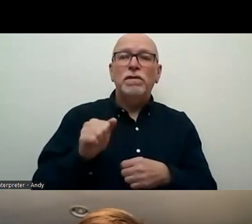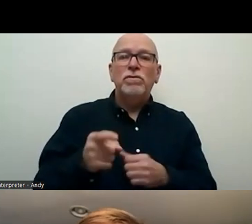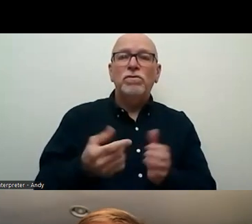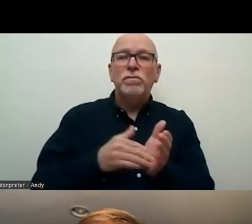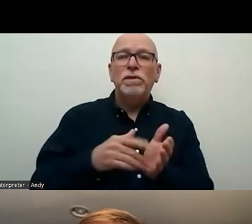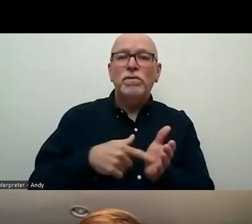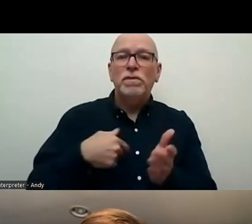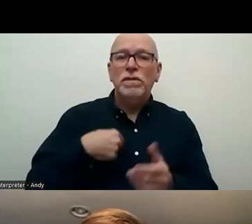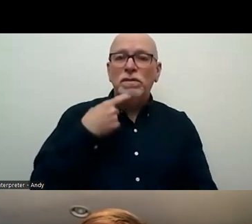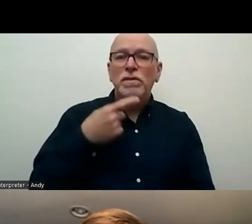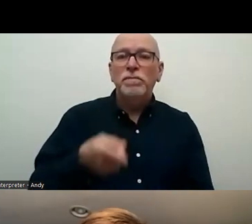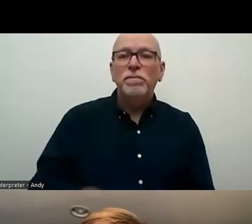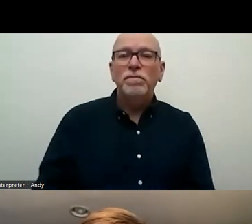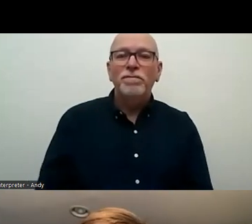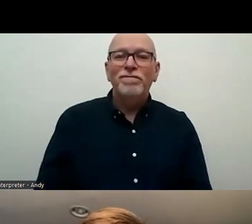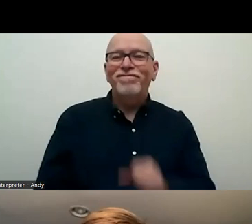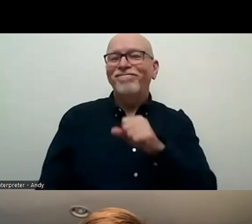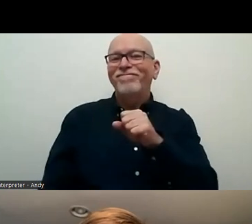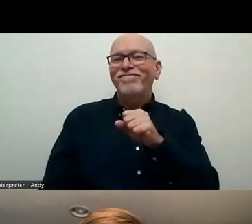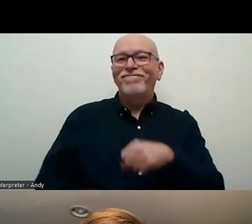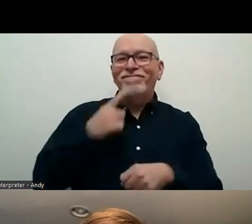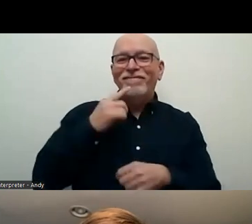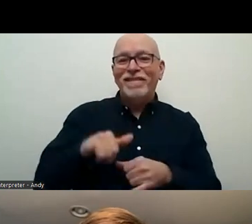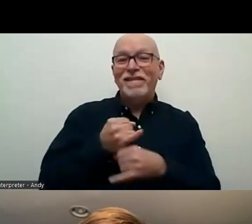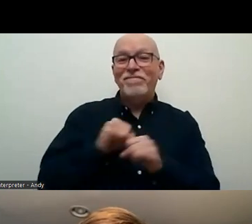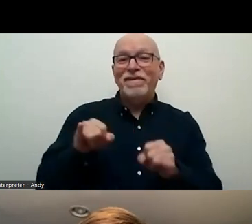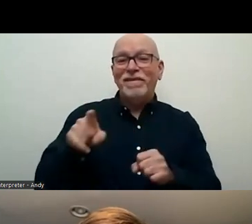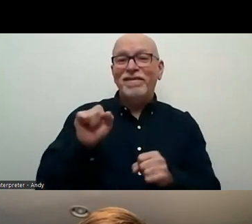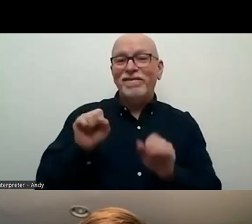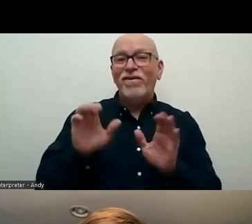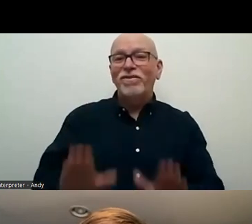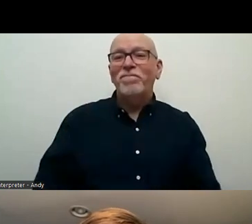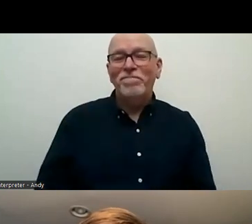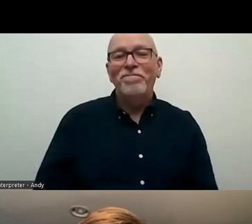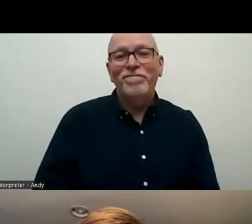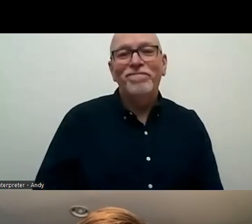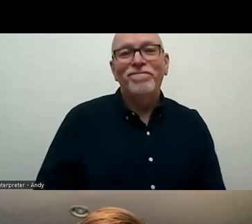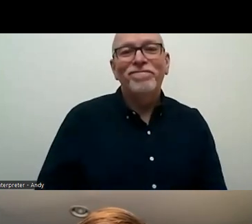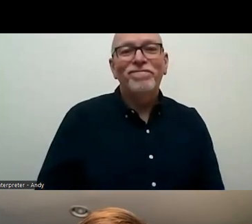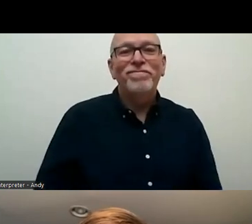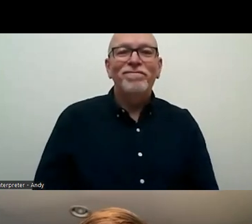yeah that independence is awesome um